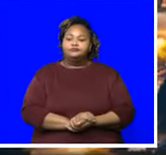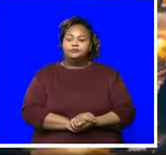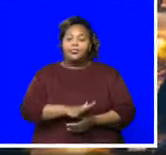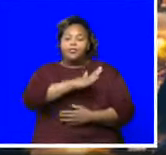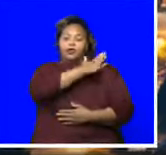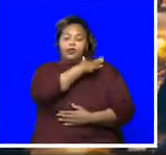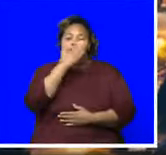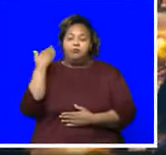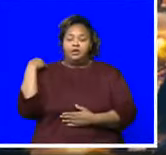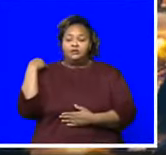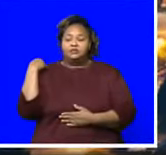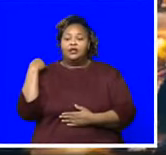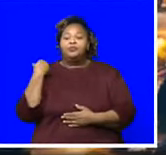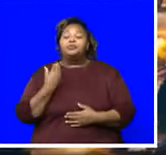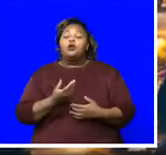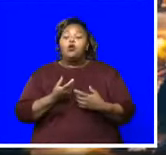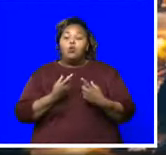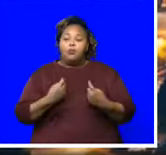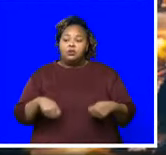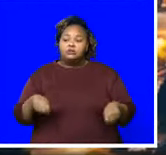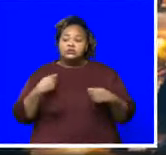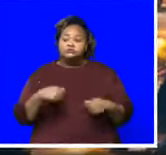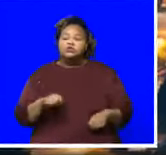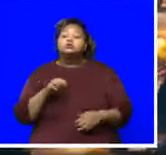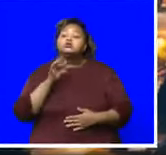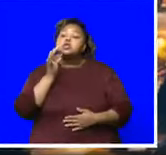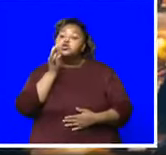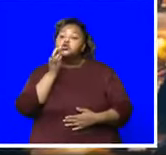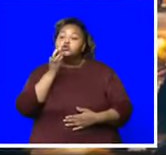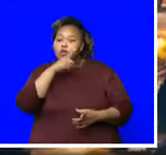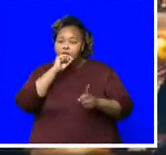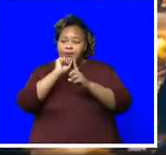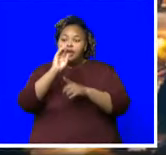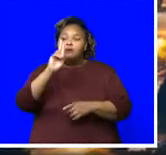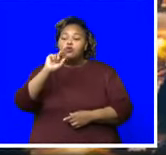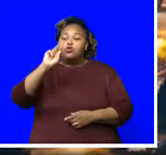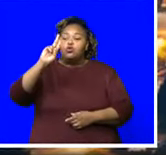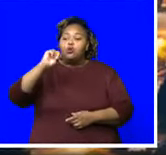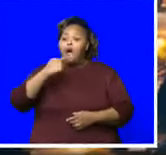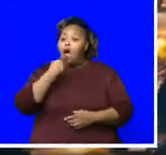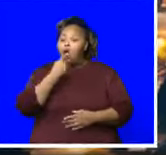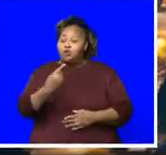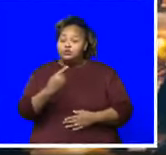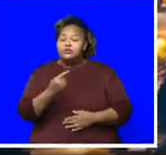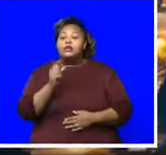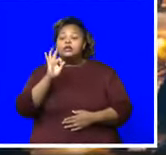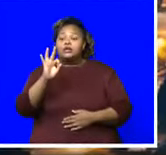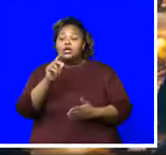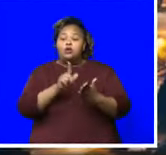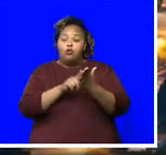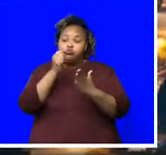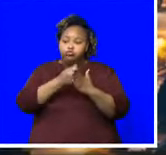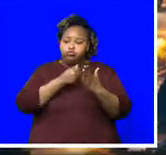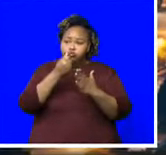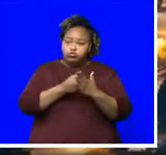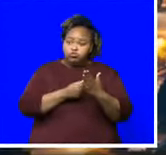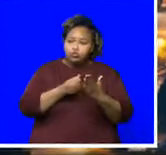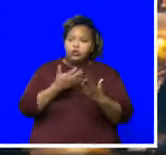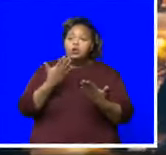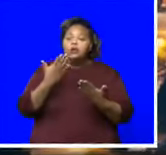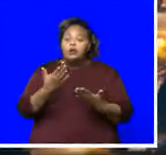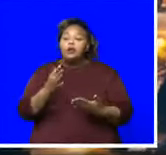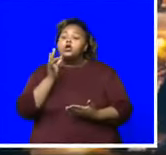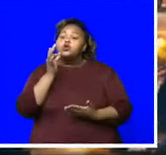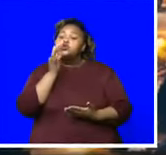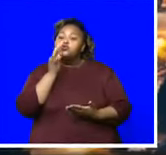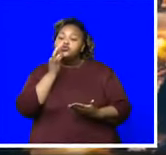Harris Blunga itike imithetho lesakhanganywa lemithathu lokungileyo yetemidlalo yiNational Sports Bill we temakhono nemasiko yiNational